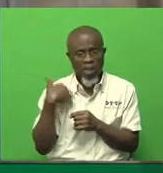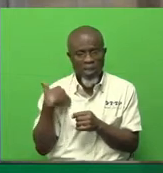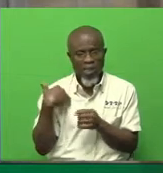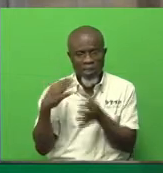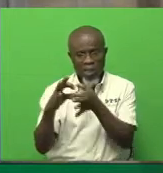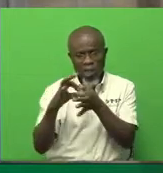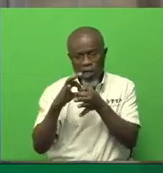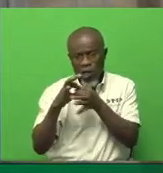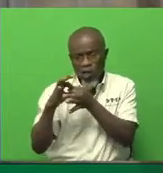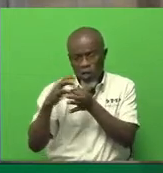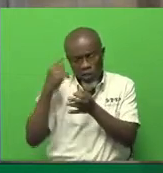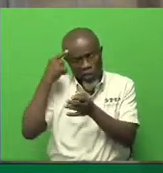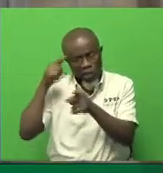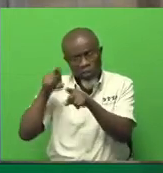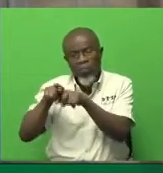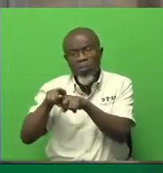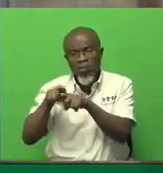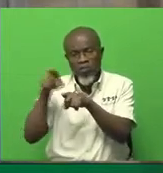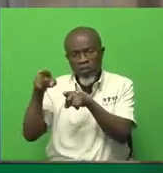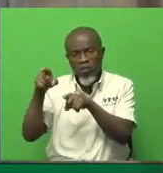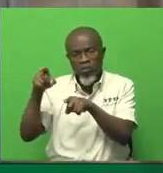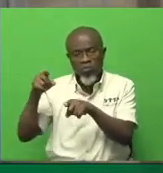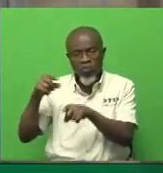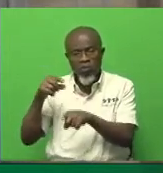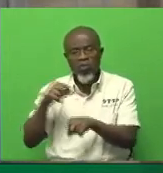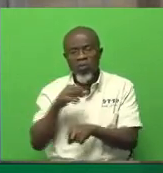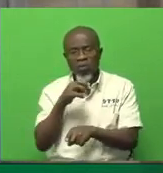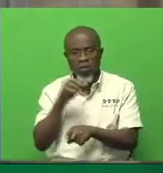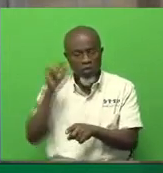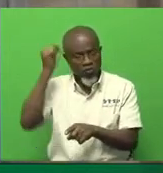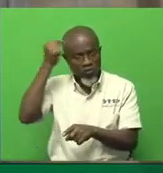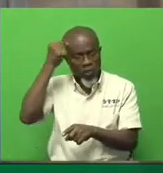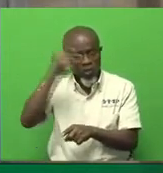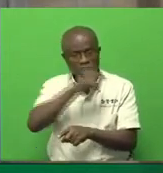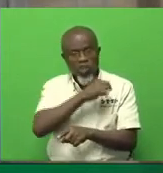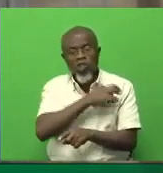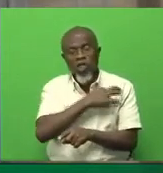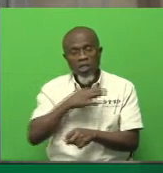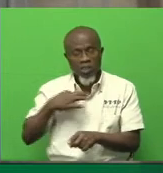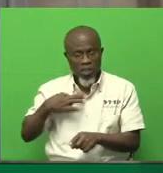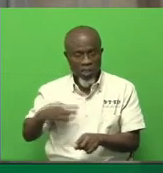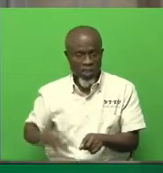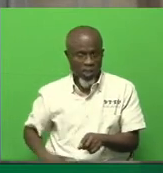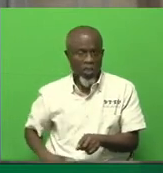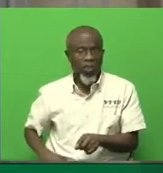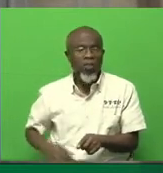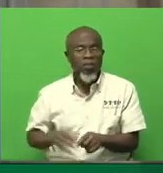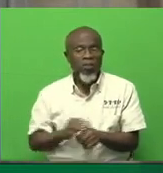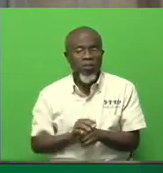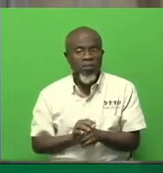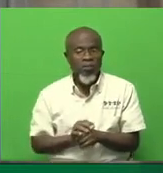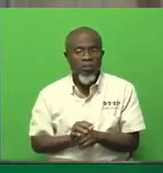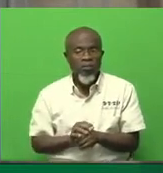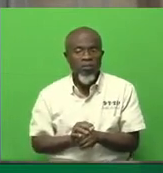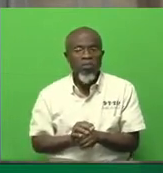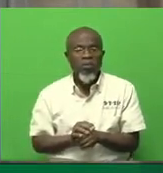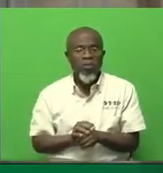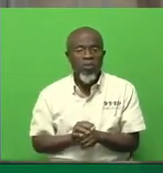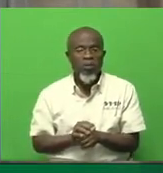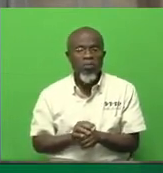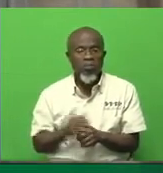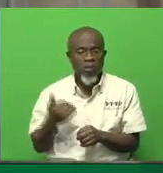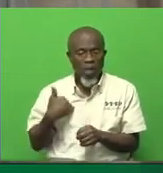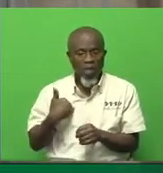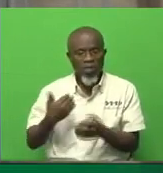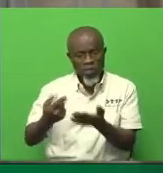the hospital would be built at a cost of 1.6 billion dollars this was in the making after kamla person held by